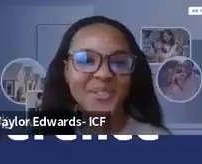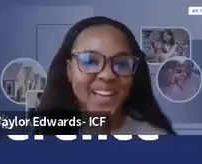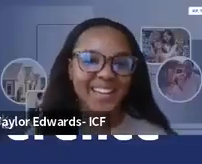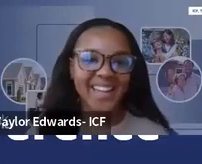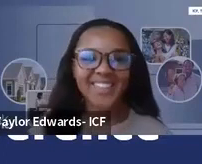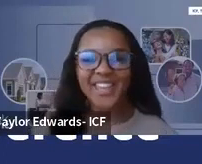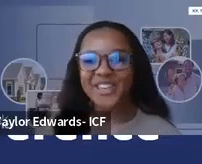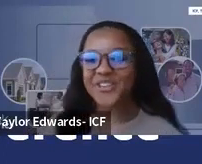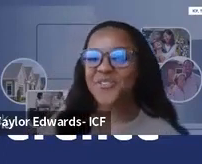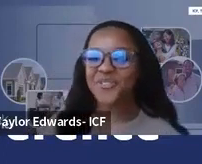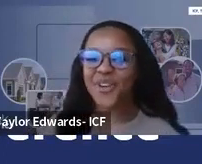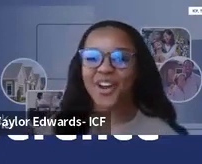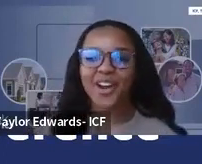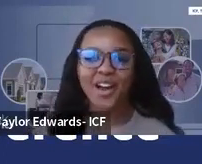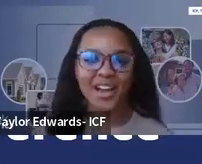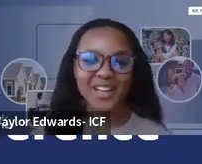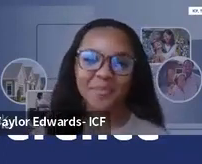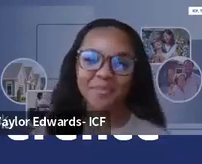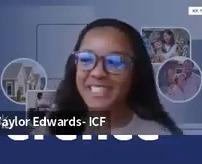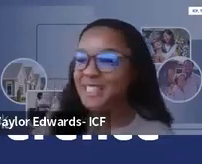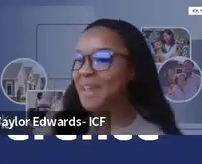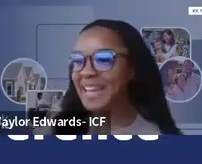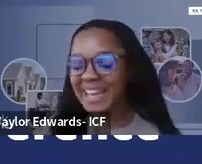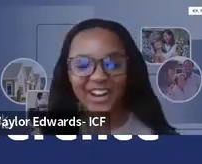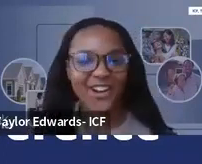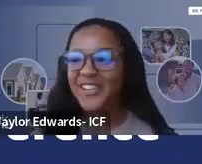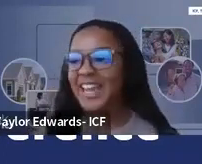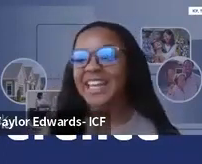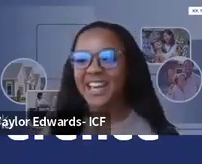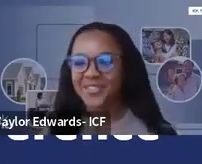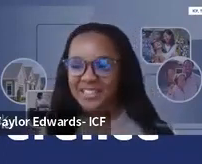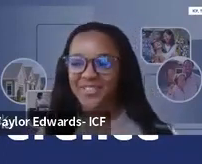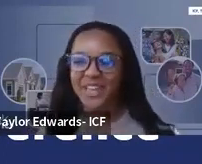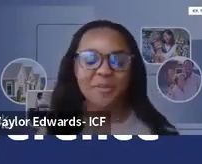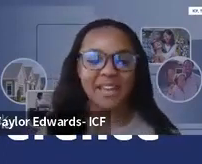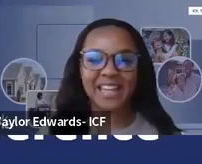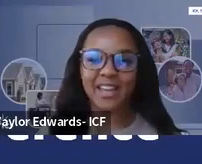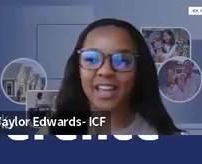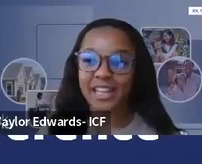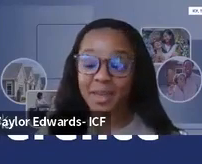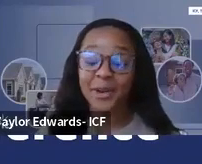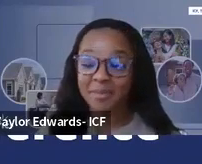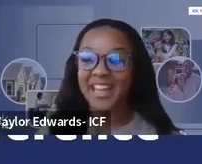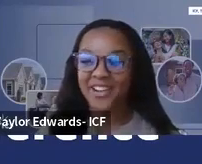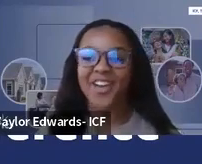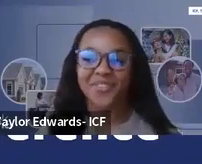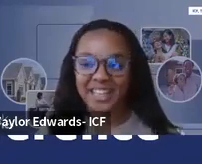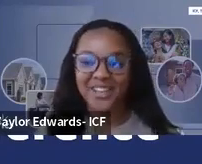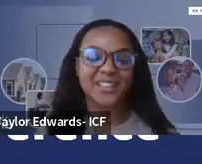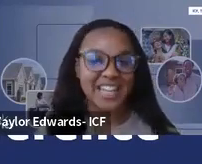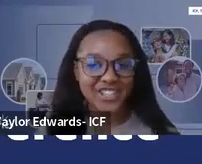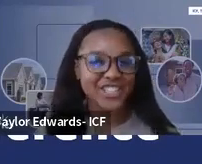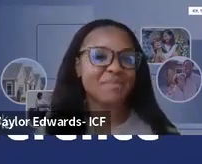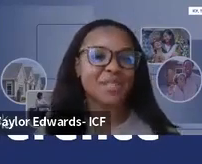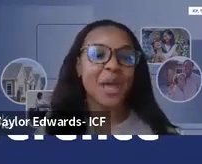Hello, everyone. Thank you for participating in our Creating Effective Intermediary